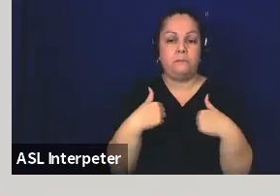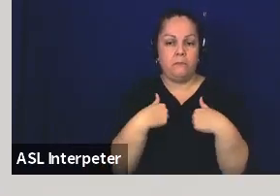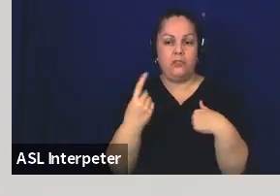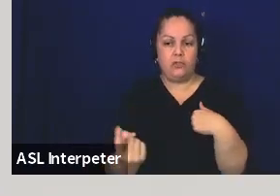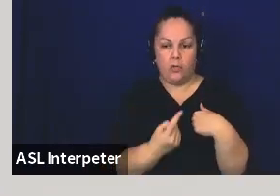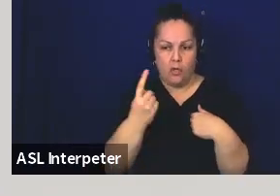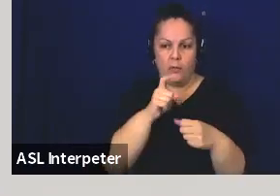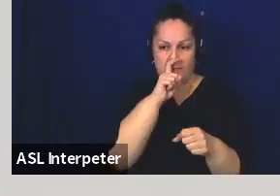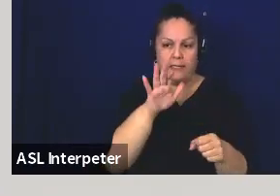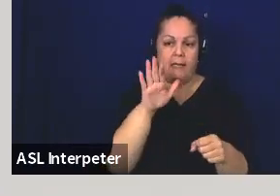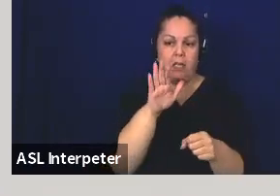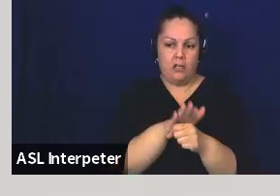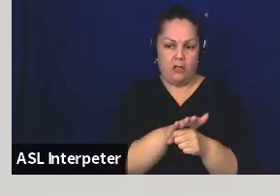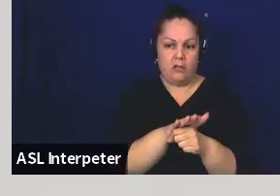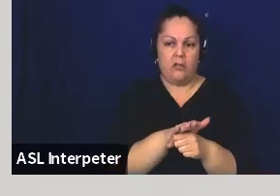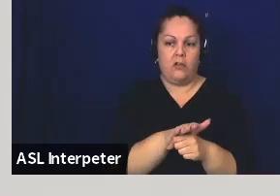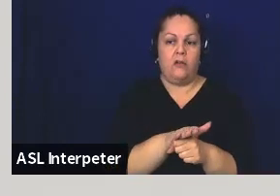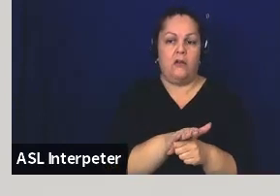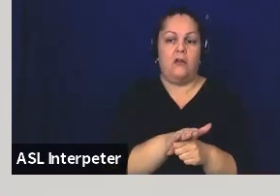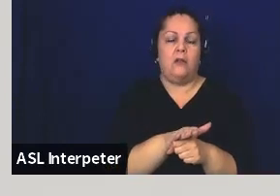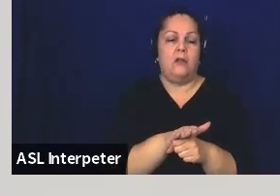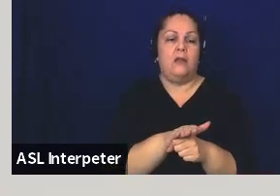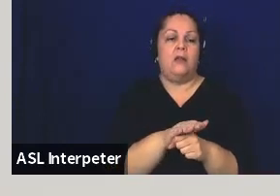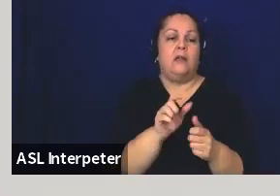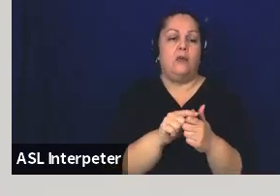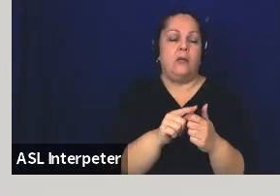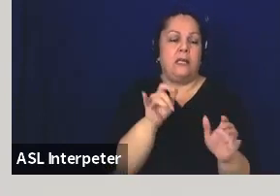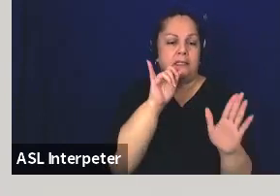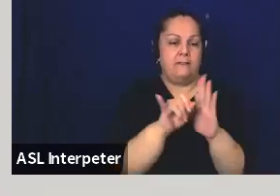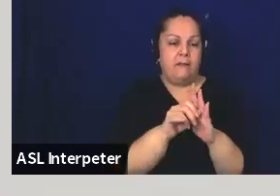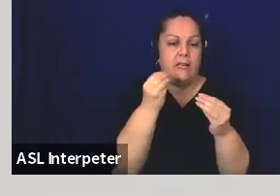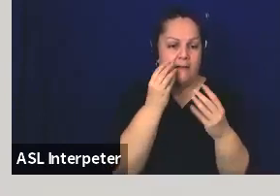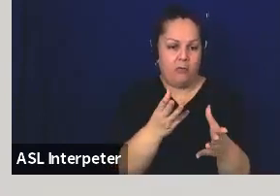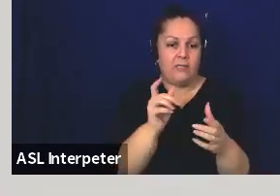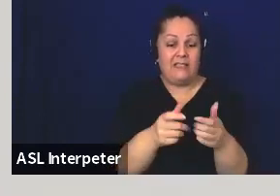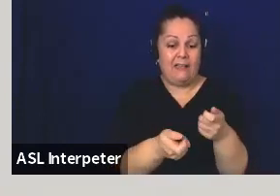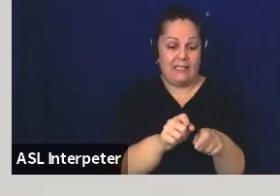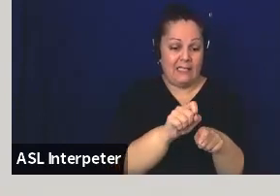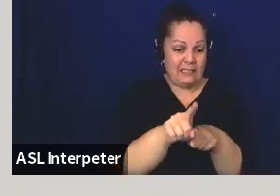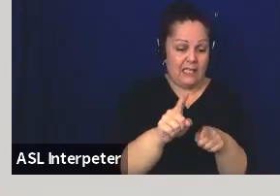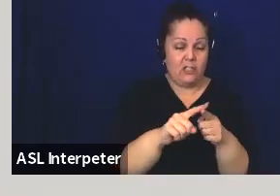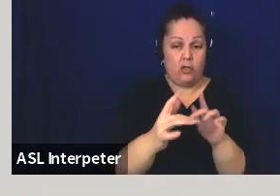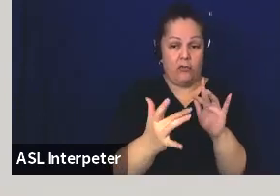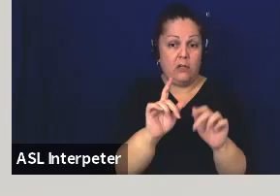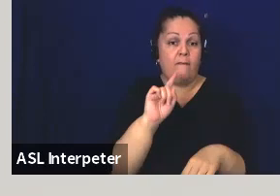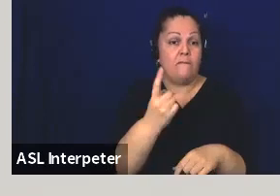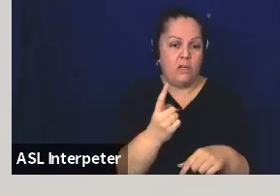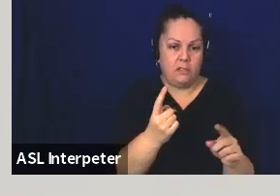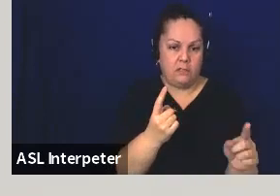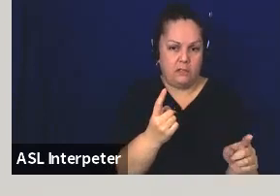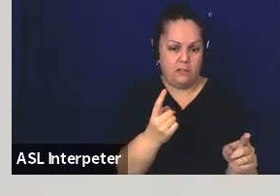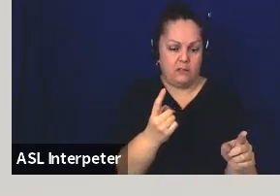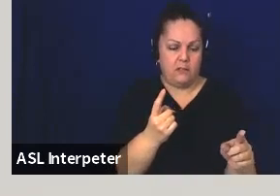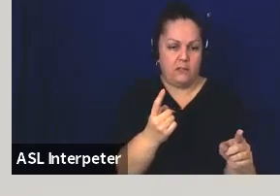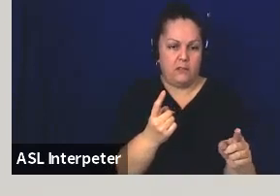always confirm if they can leave a message with identifying information and if they can send text or reach out first without the